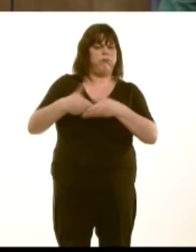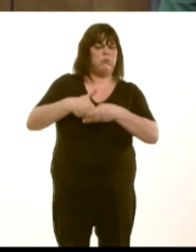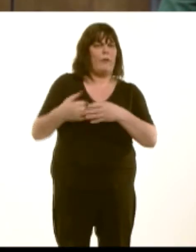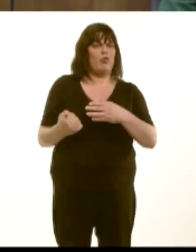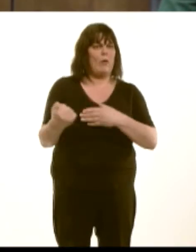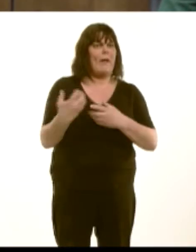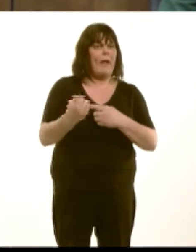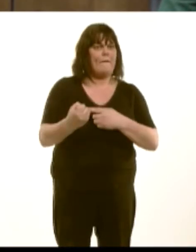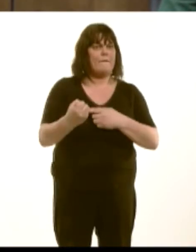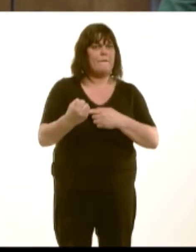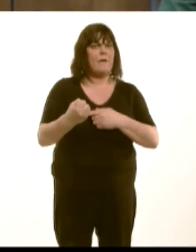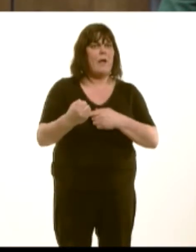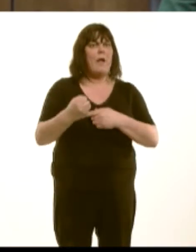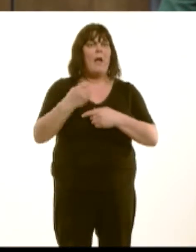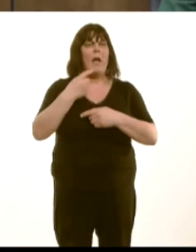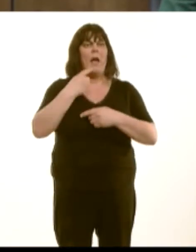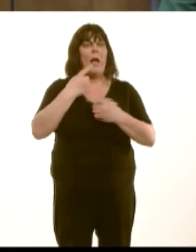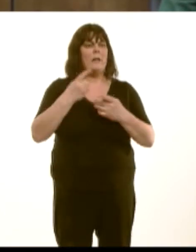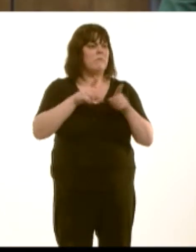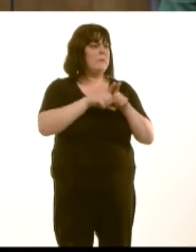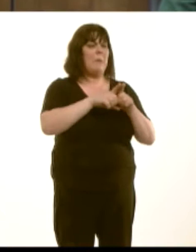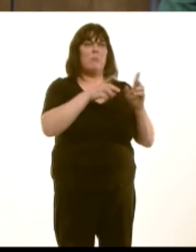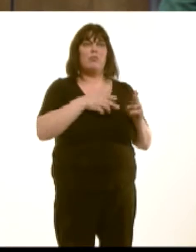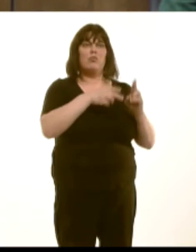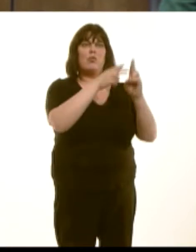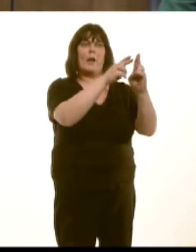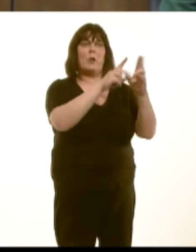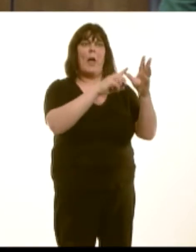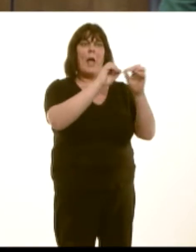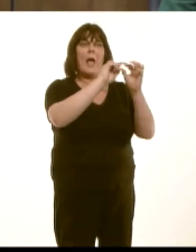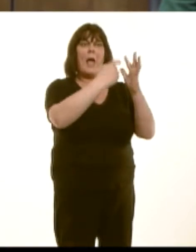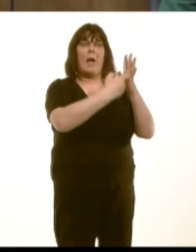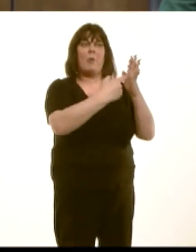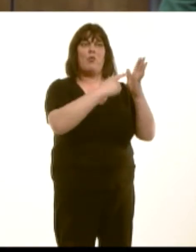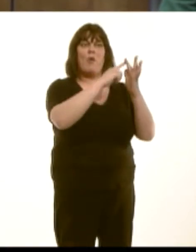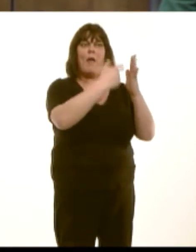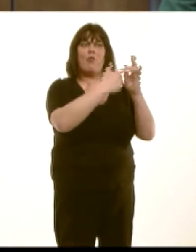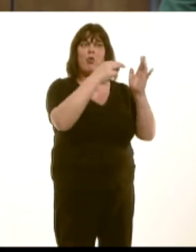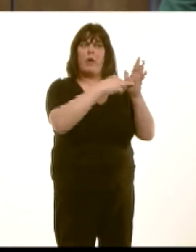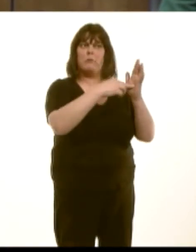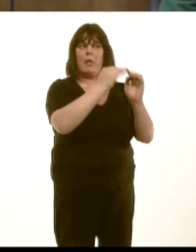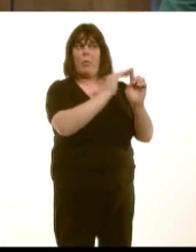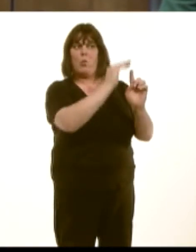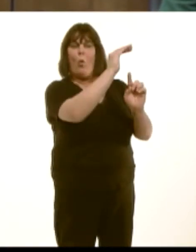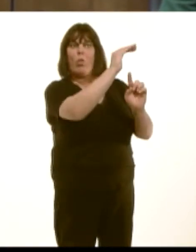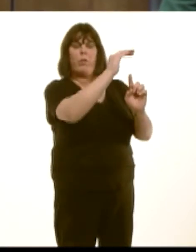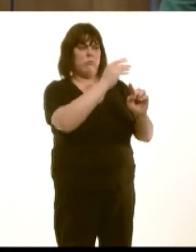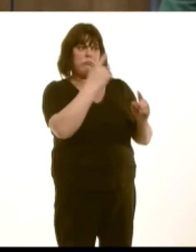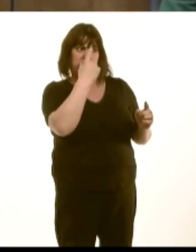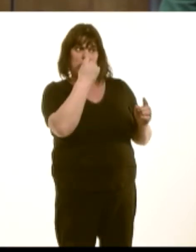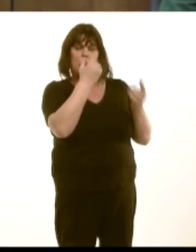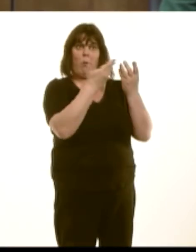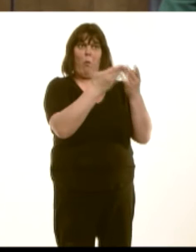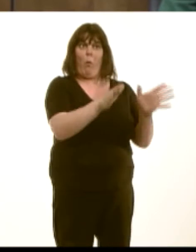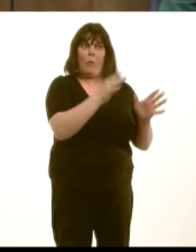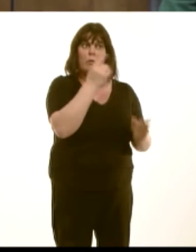indeed to the north of Aberaeron. And of course, that is something in the long term that we could